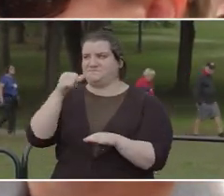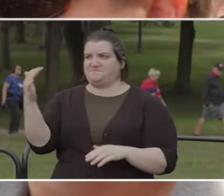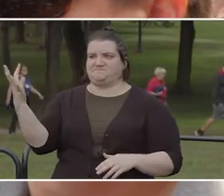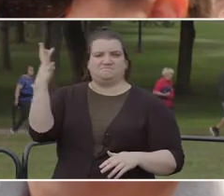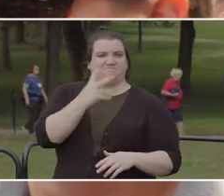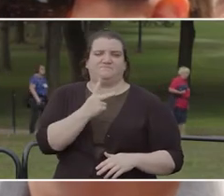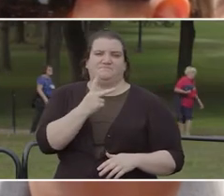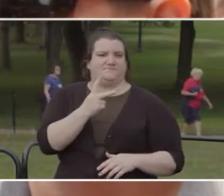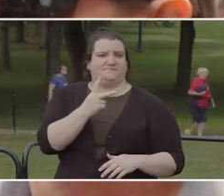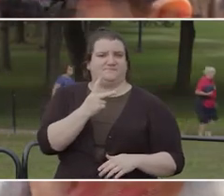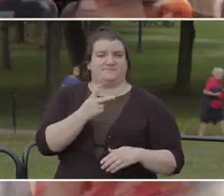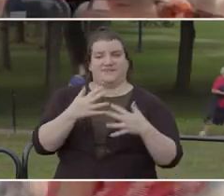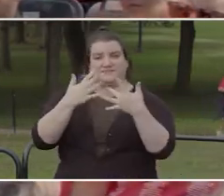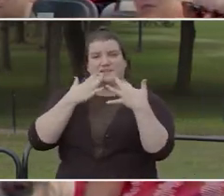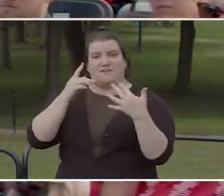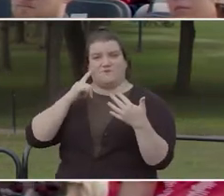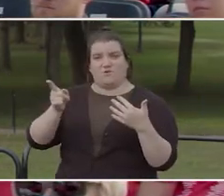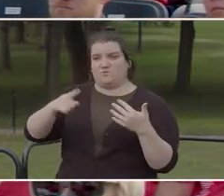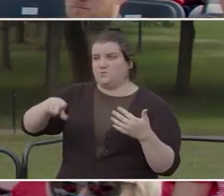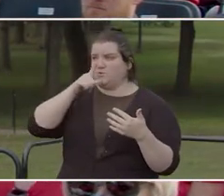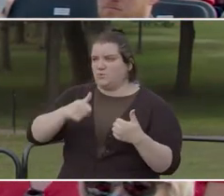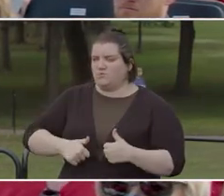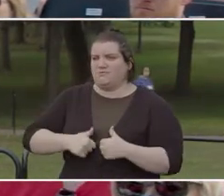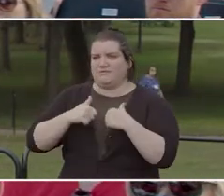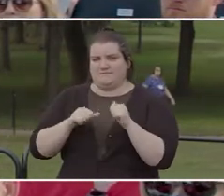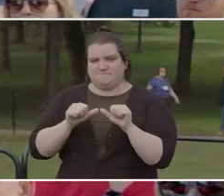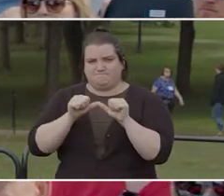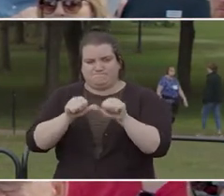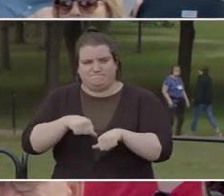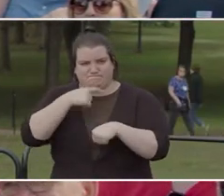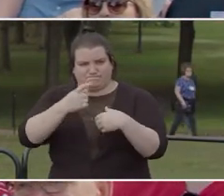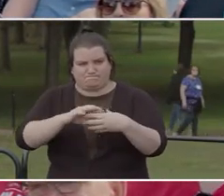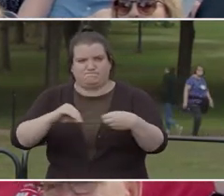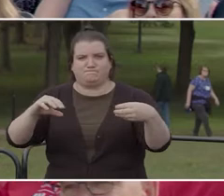Sing it for the ones who live to tell.